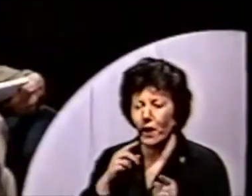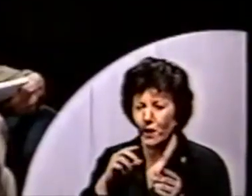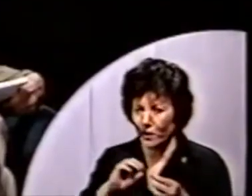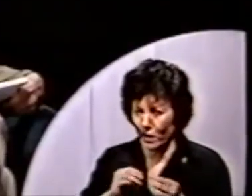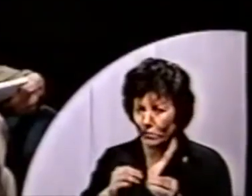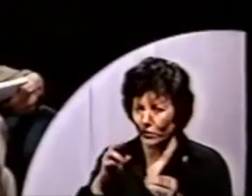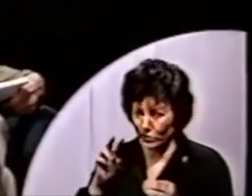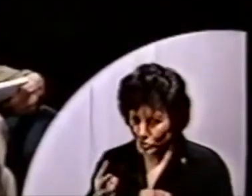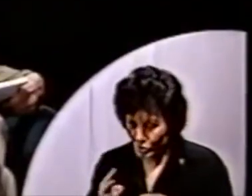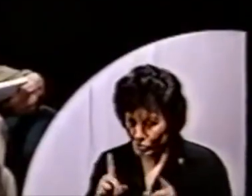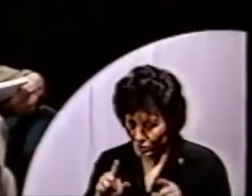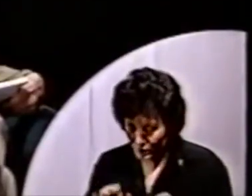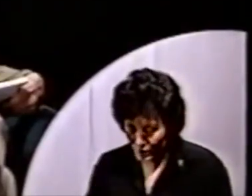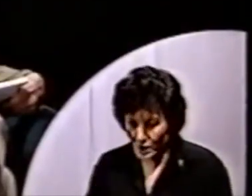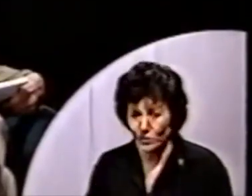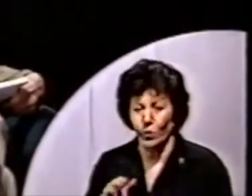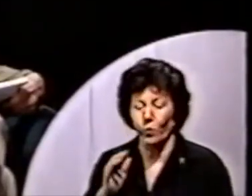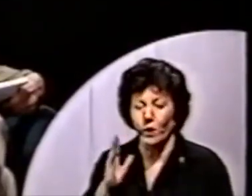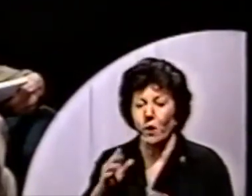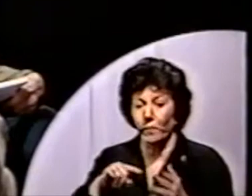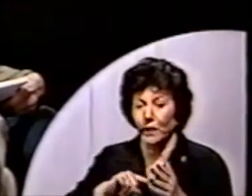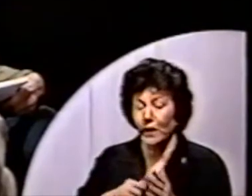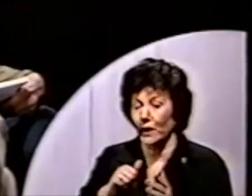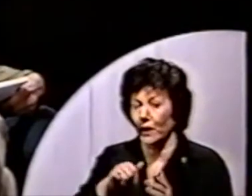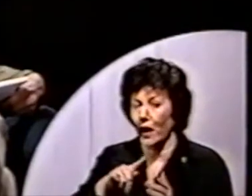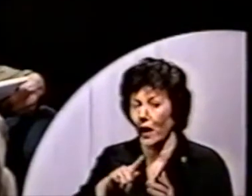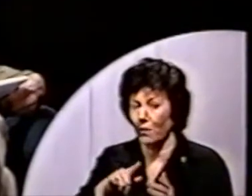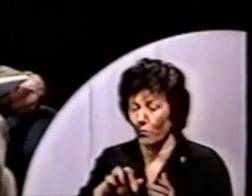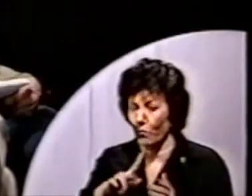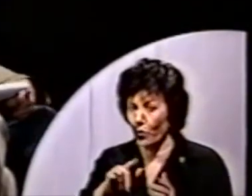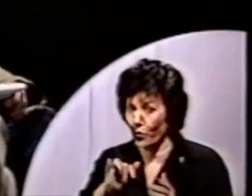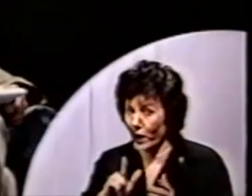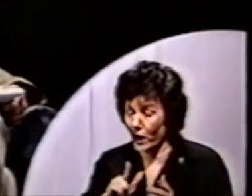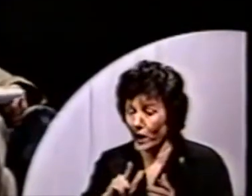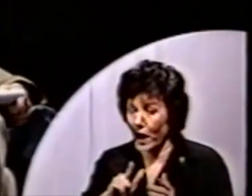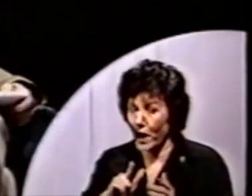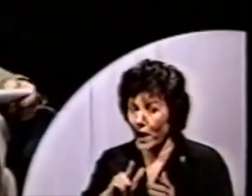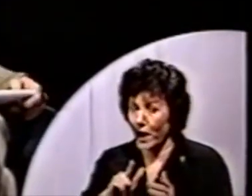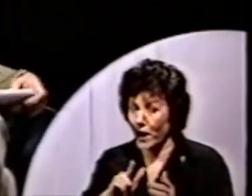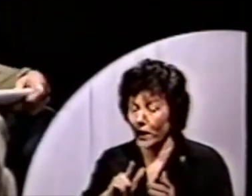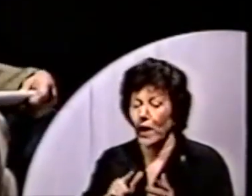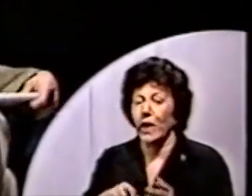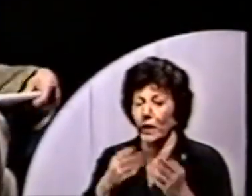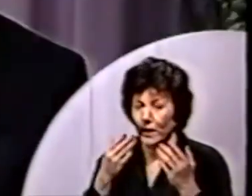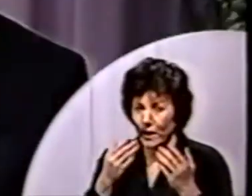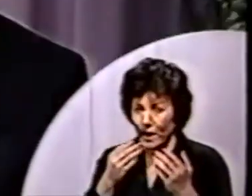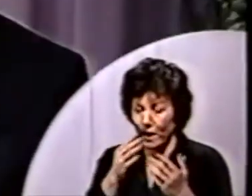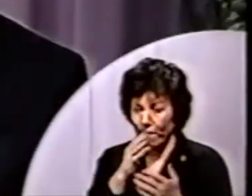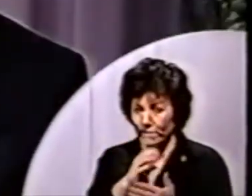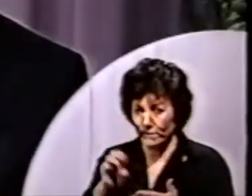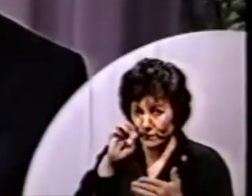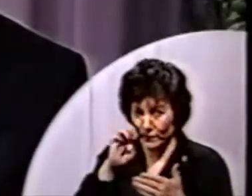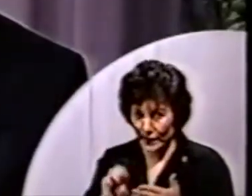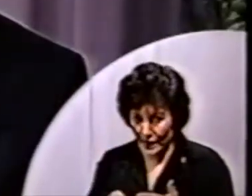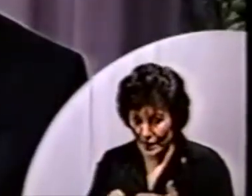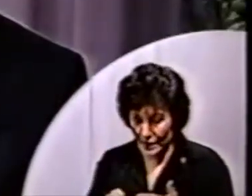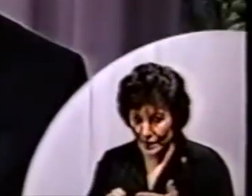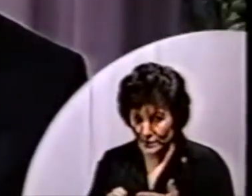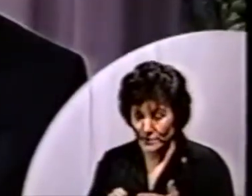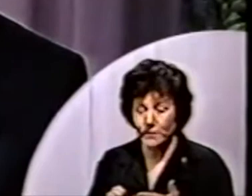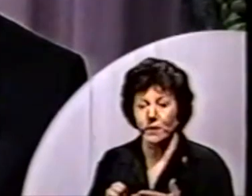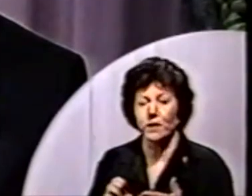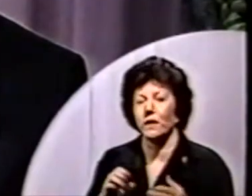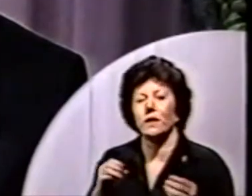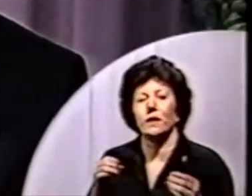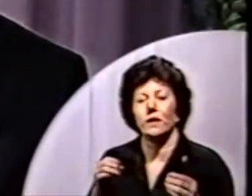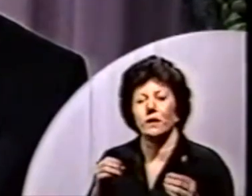April and it would take until 1998 to move to the next phase? Actually, yes. The phase two testing is going